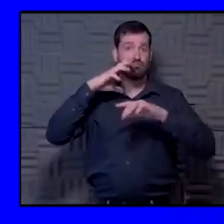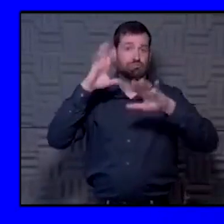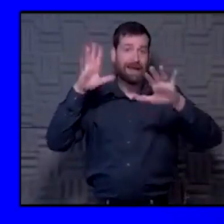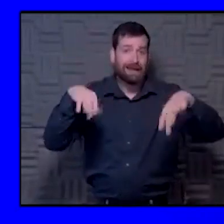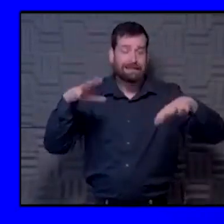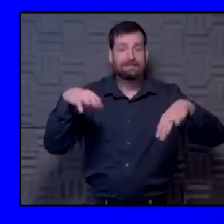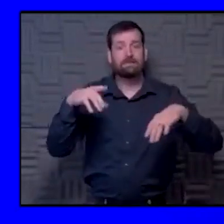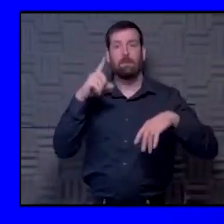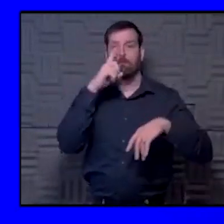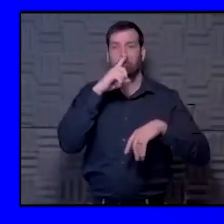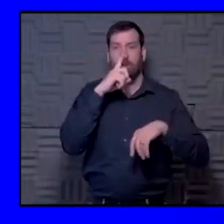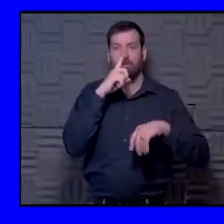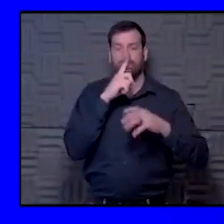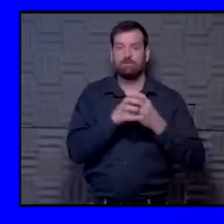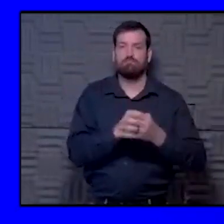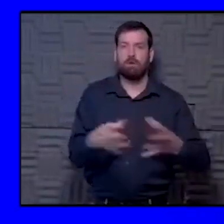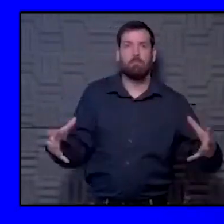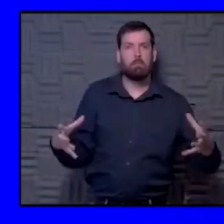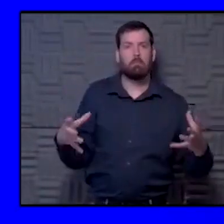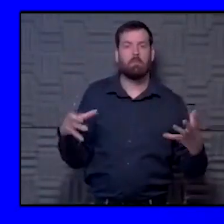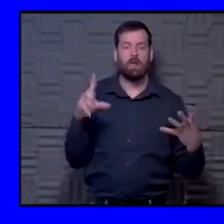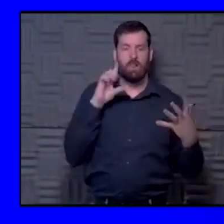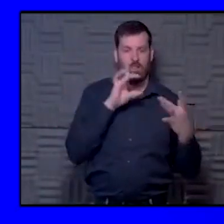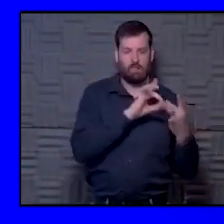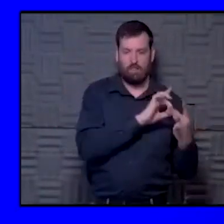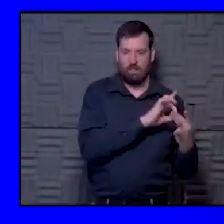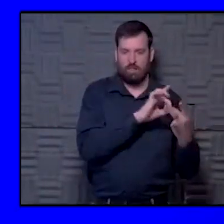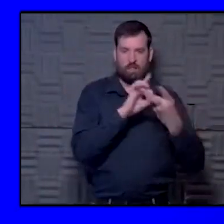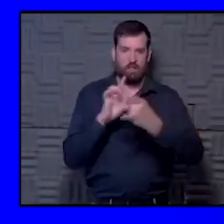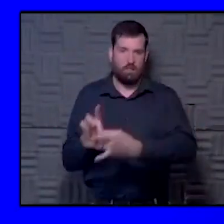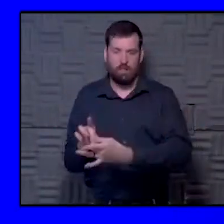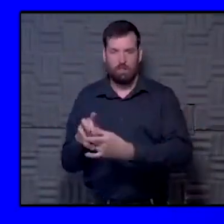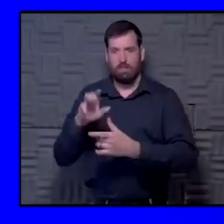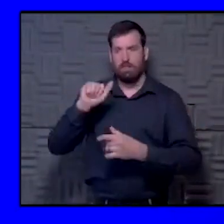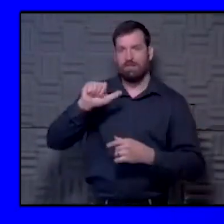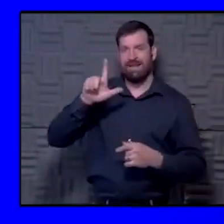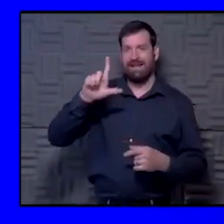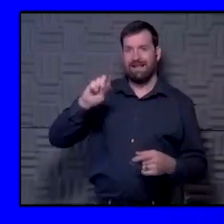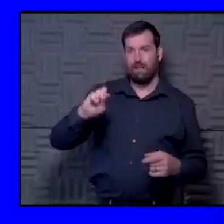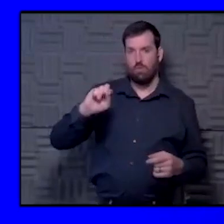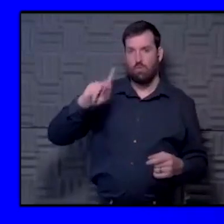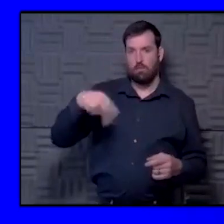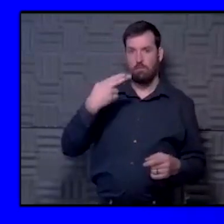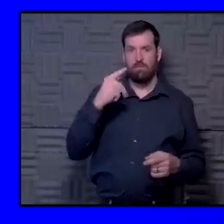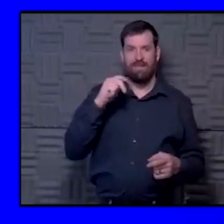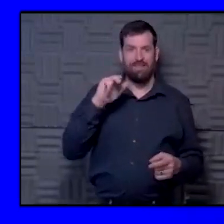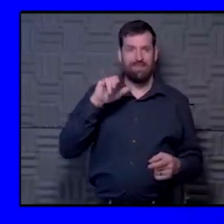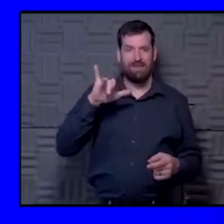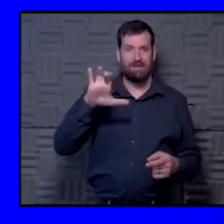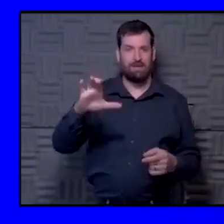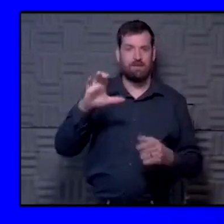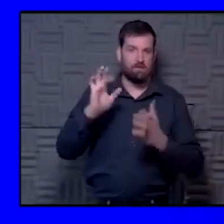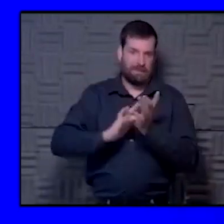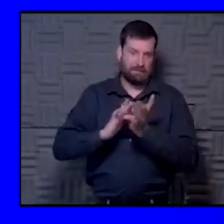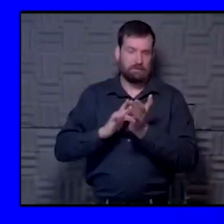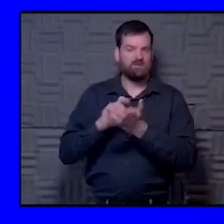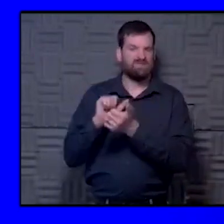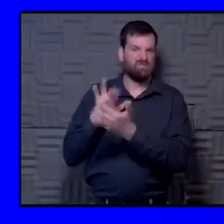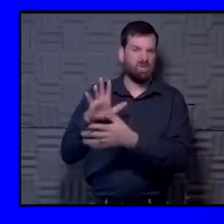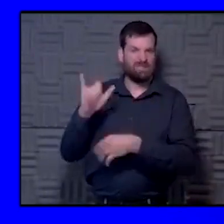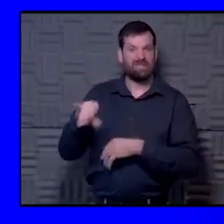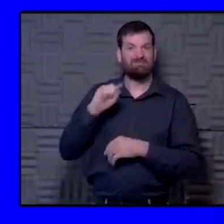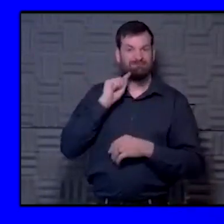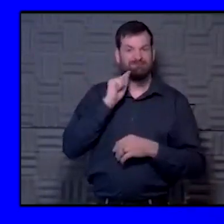population increased. So they helped draw that link to allopathic medicine to identify this viral cause of this